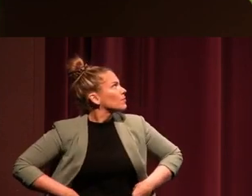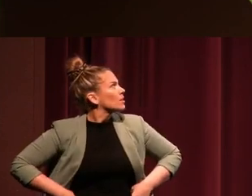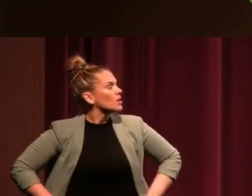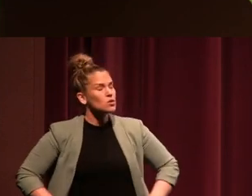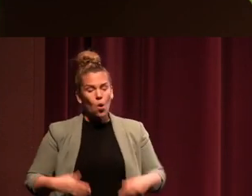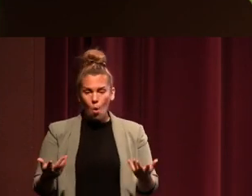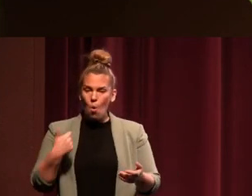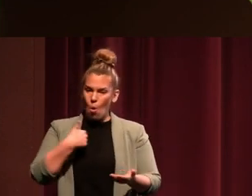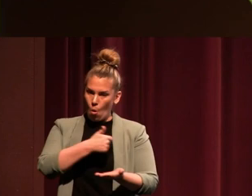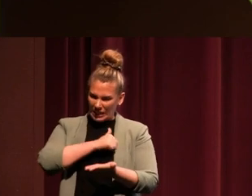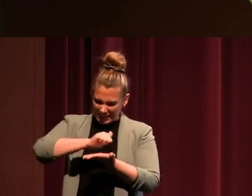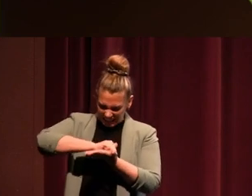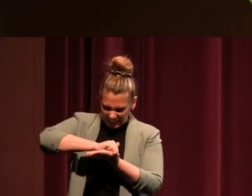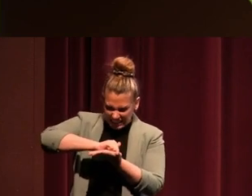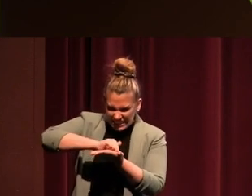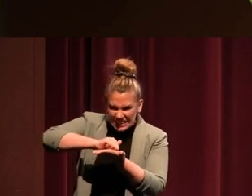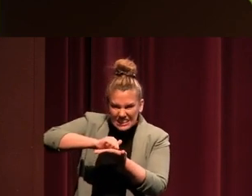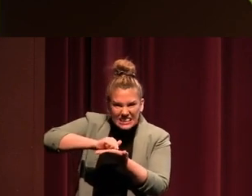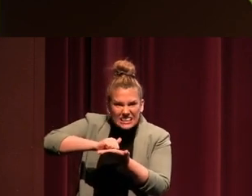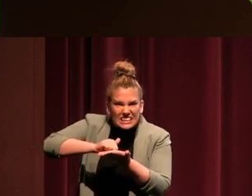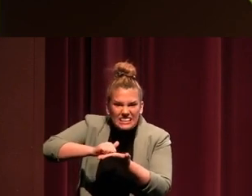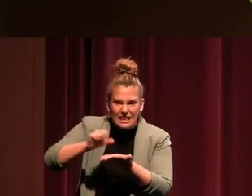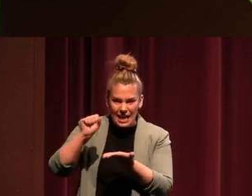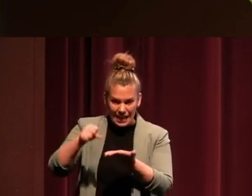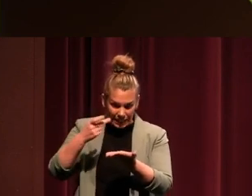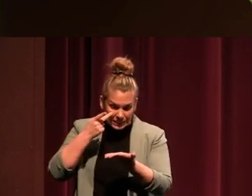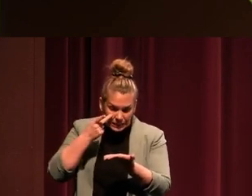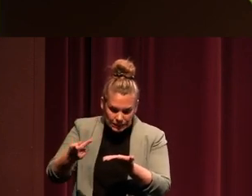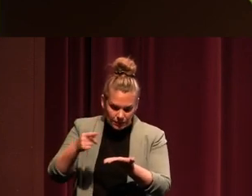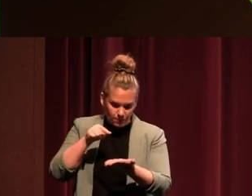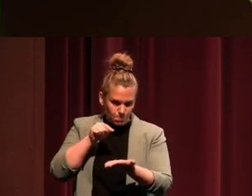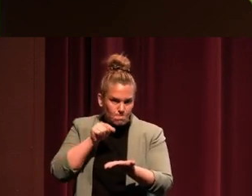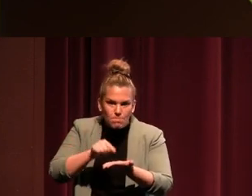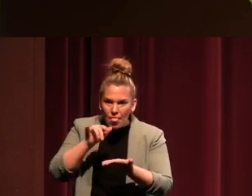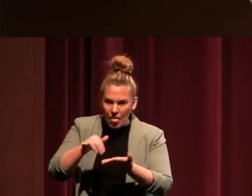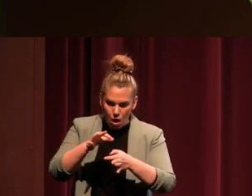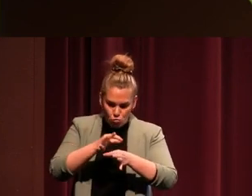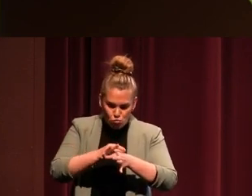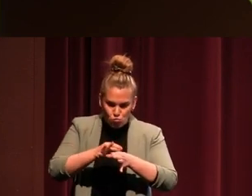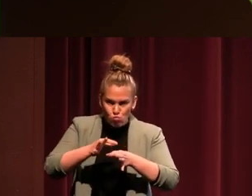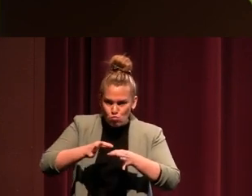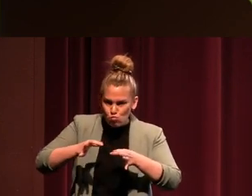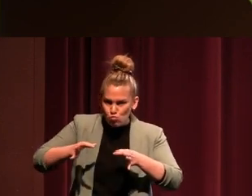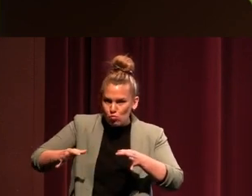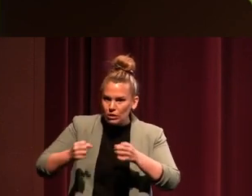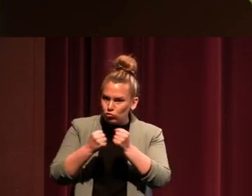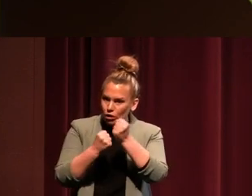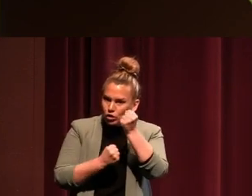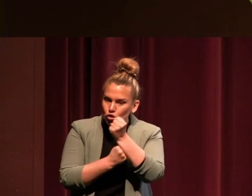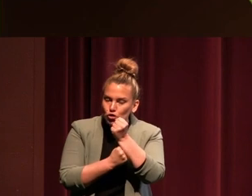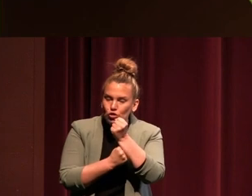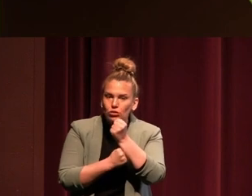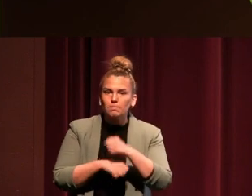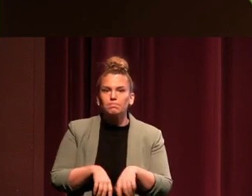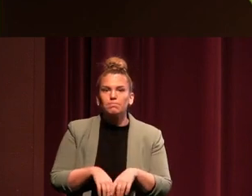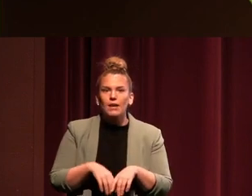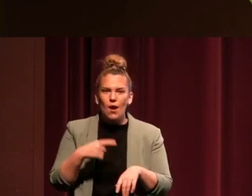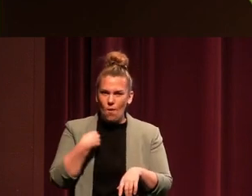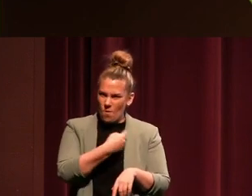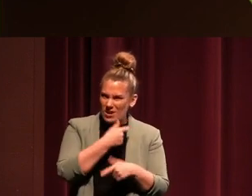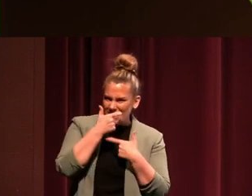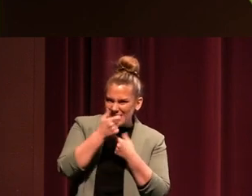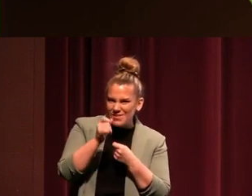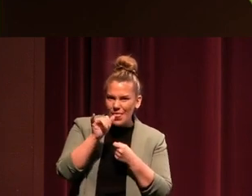So we sand them so that we can resolve that ring structure. And we are interested in those whiskers,